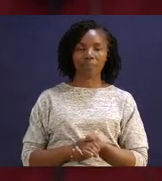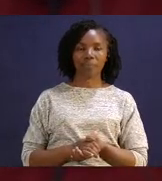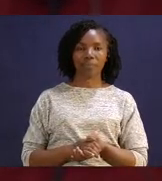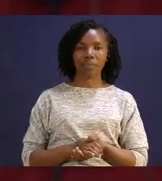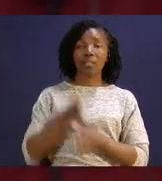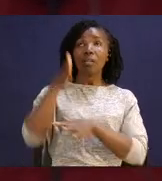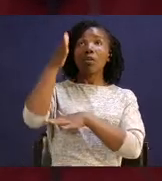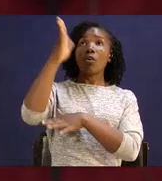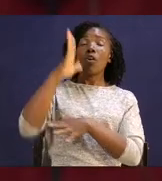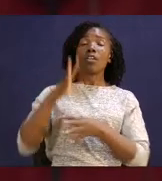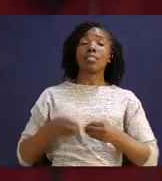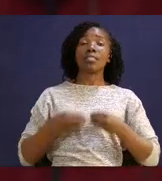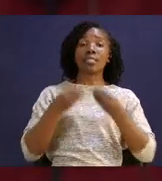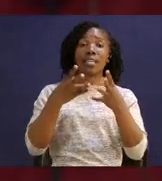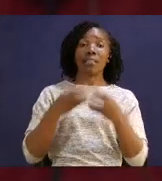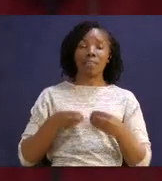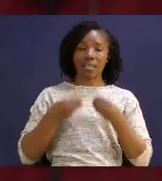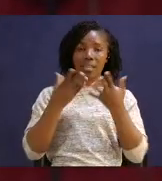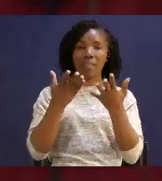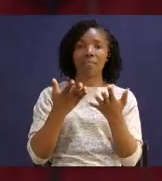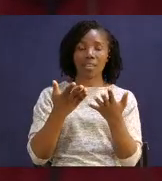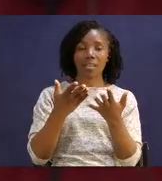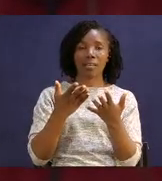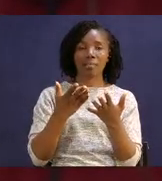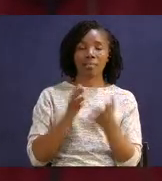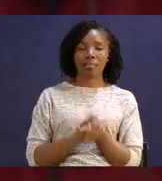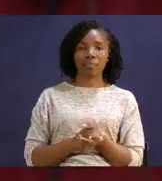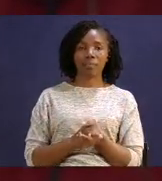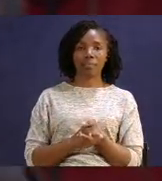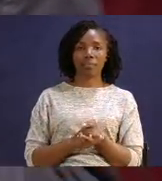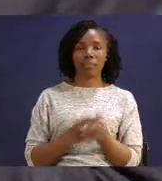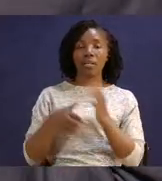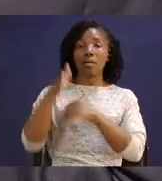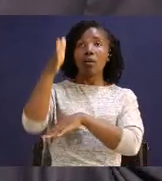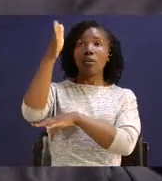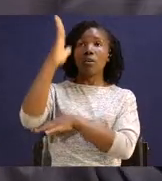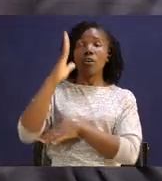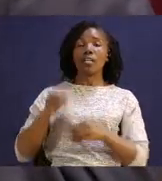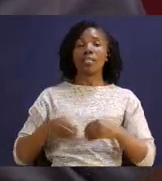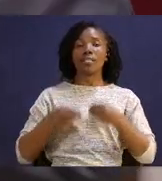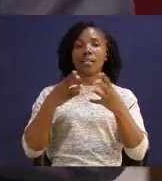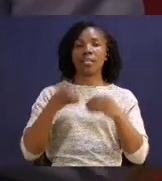Amen. Generosity of God. Amen? God is generous.